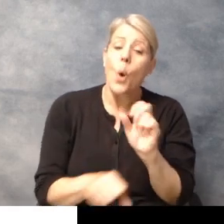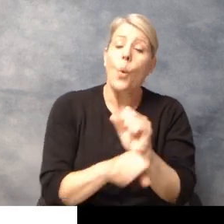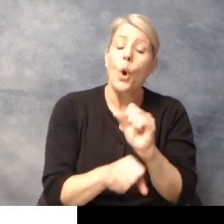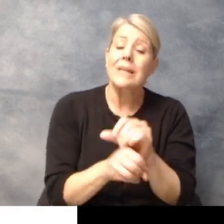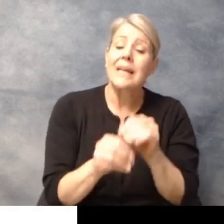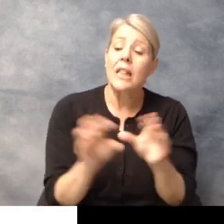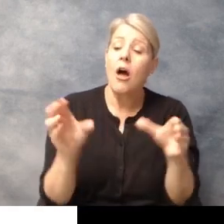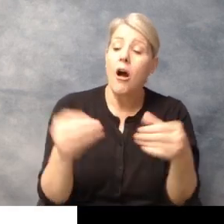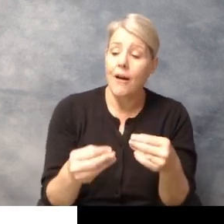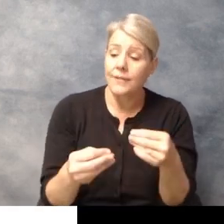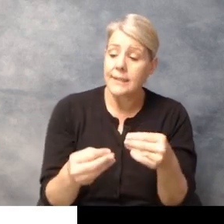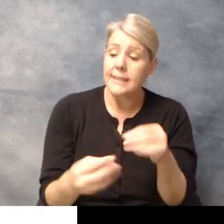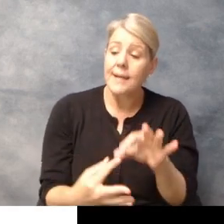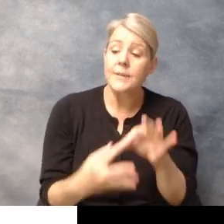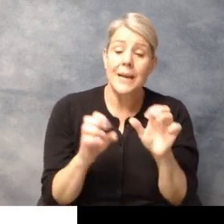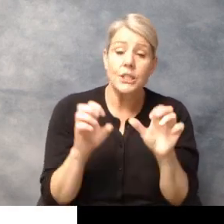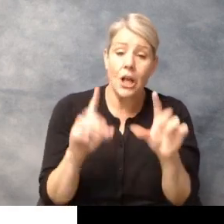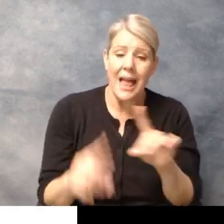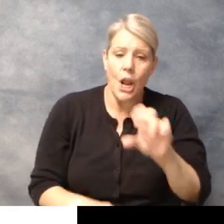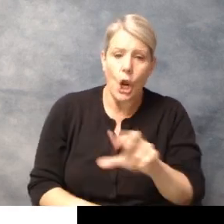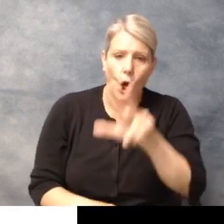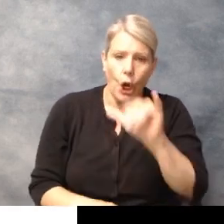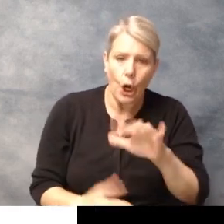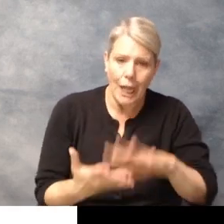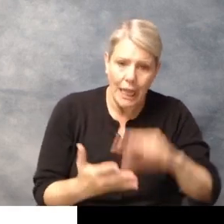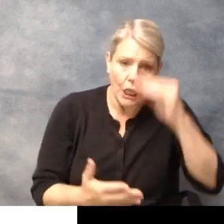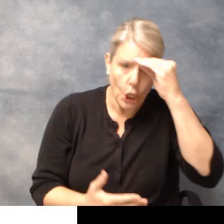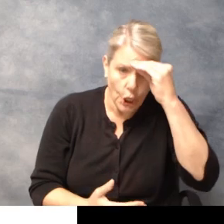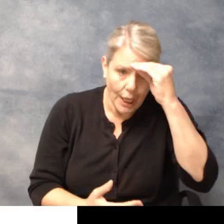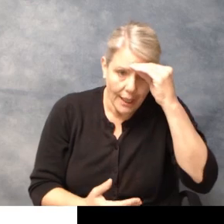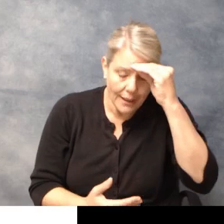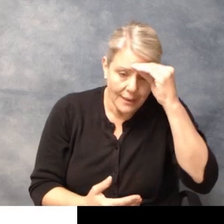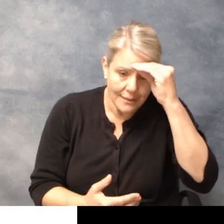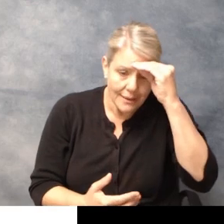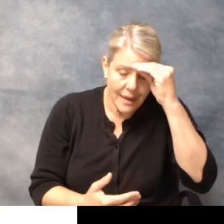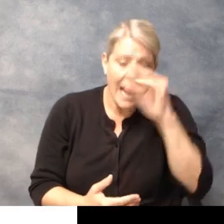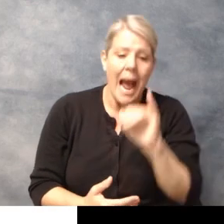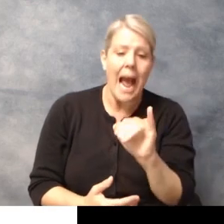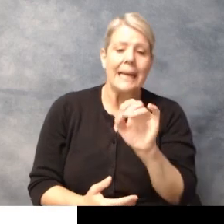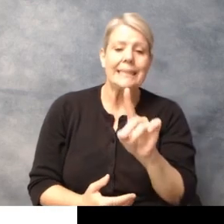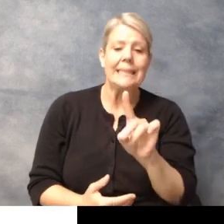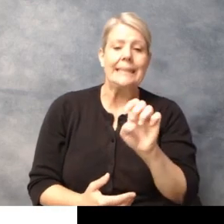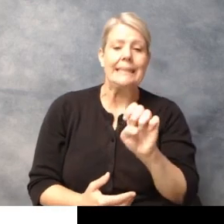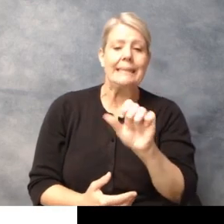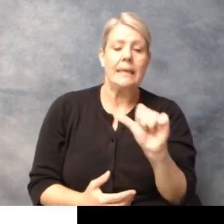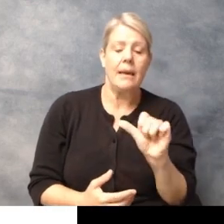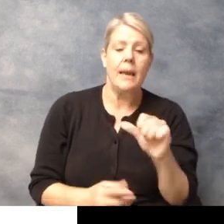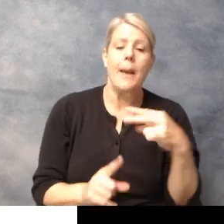Learning in the Division of IDEA Monitoring and Results.